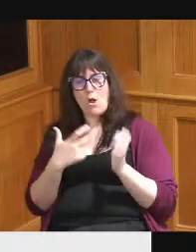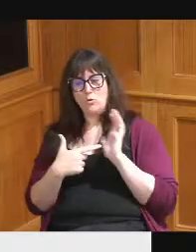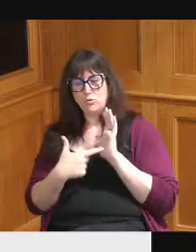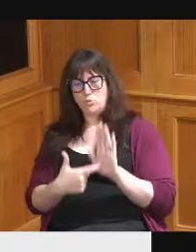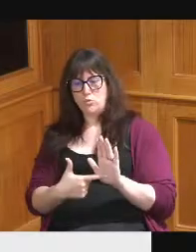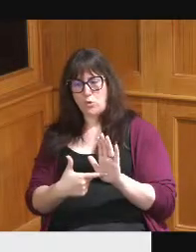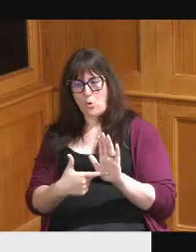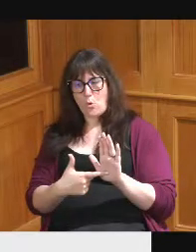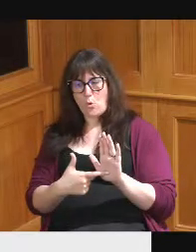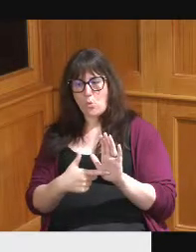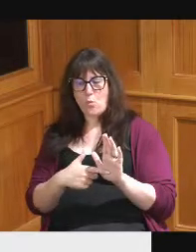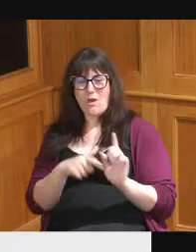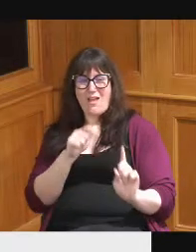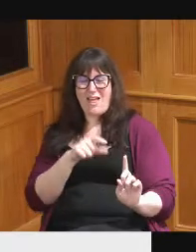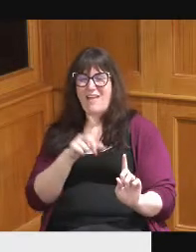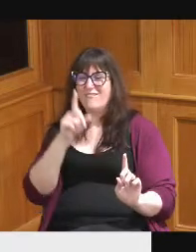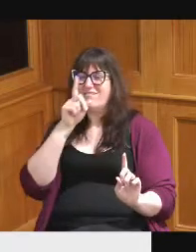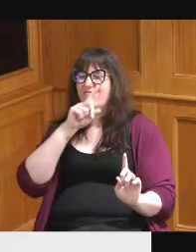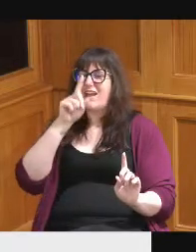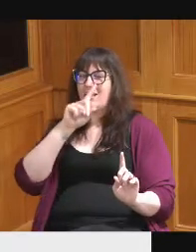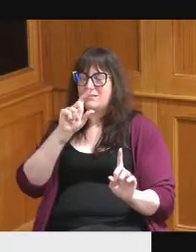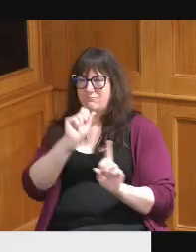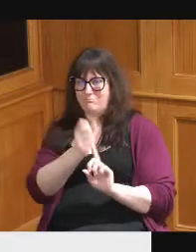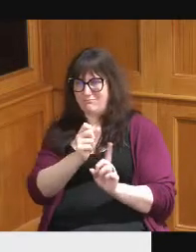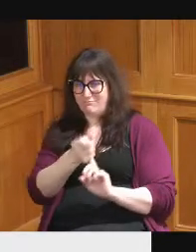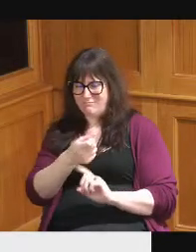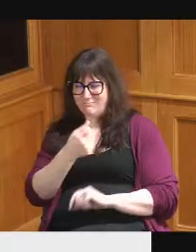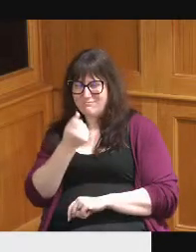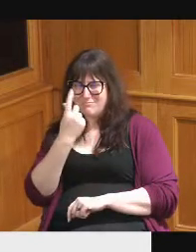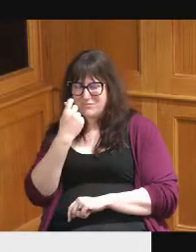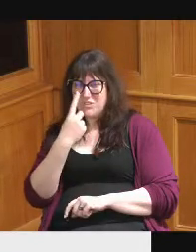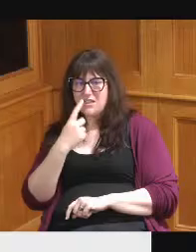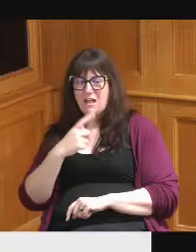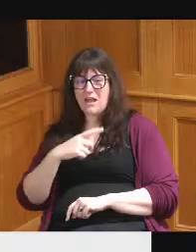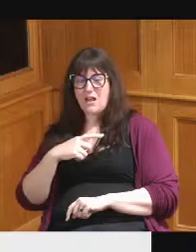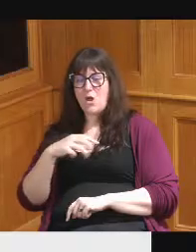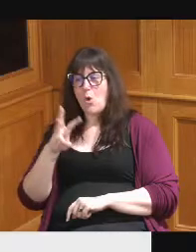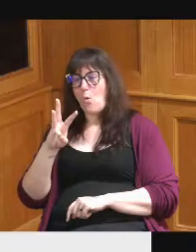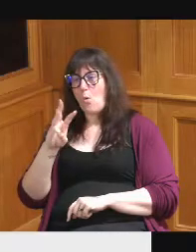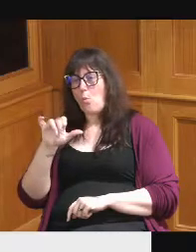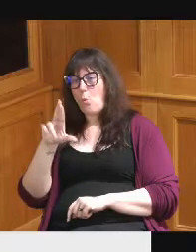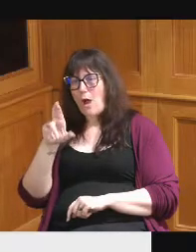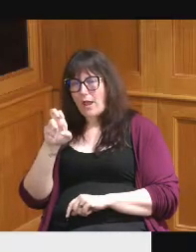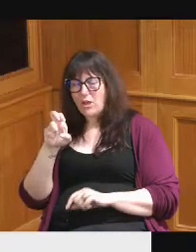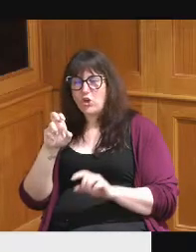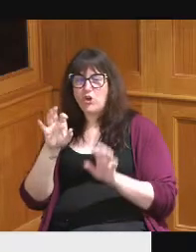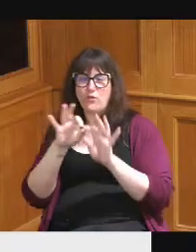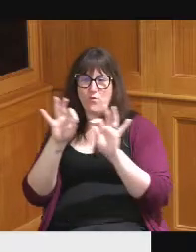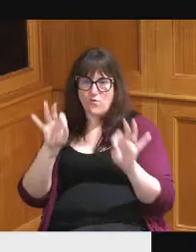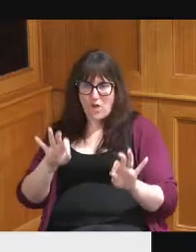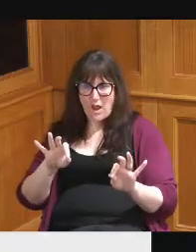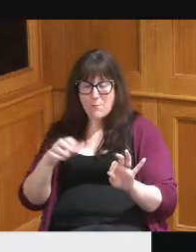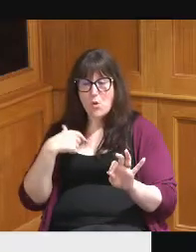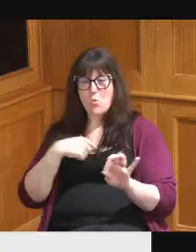notional, fictitious at the moment. They are what we refer to as wireframes of what we could design and